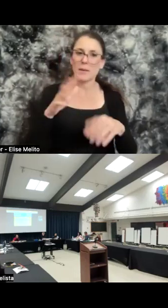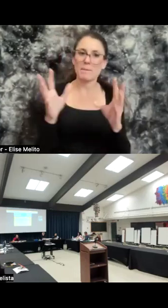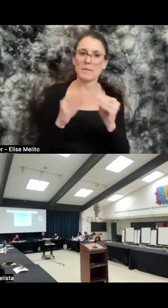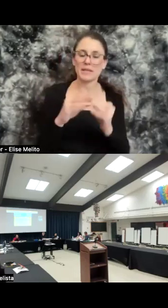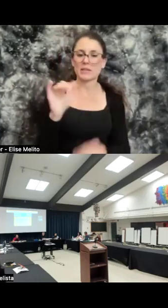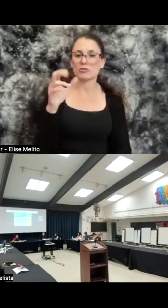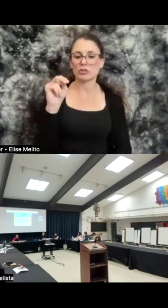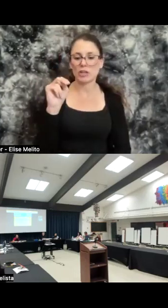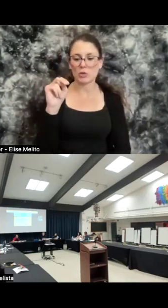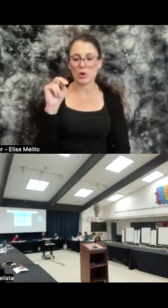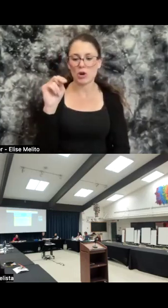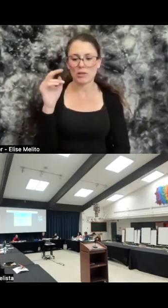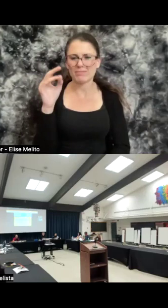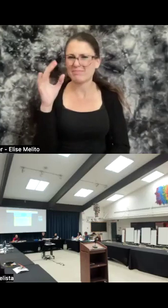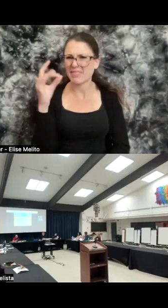23rd.